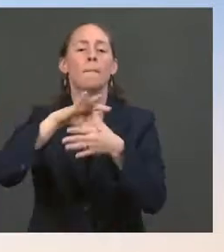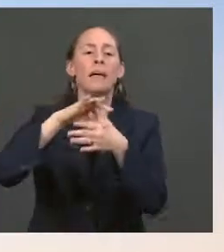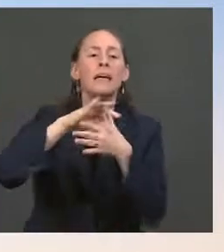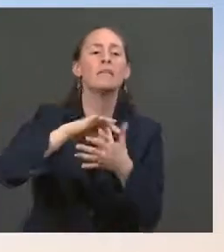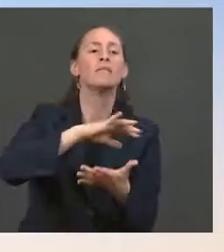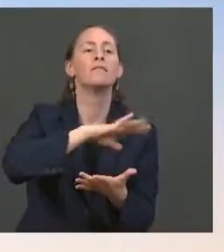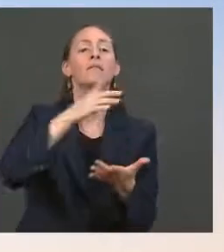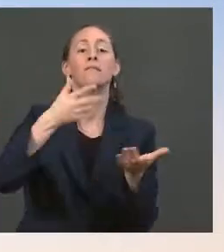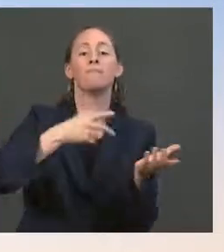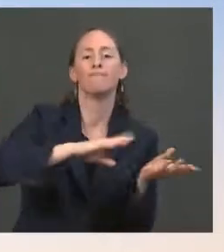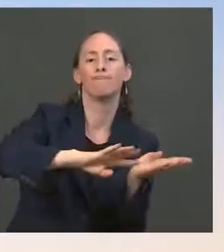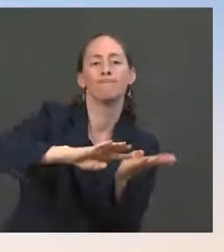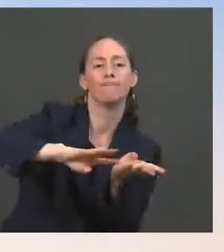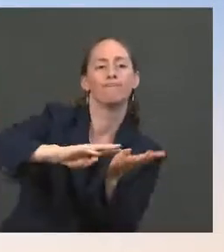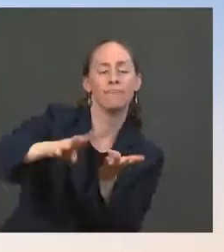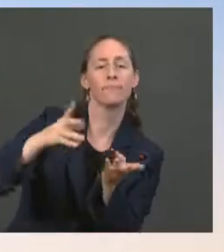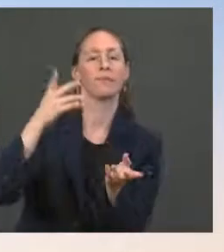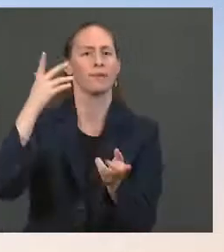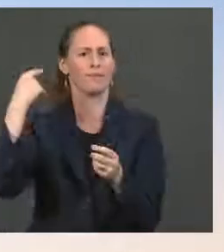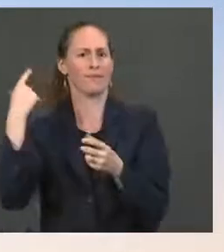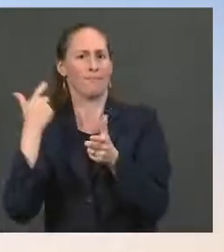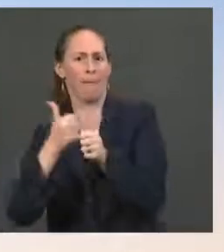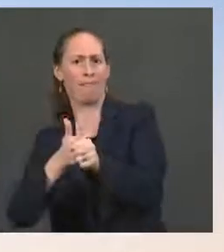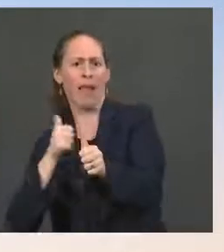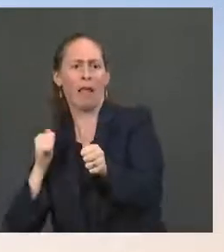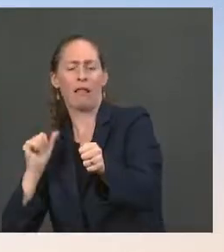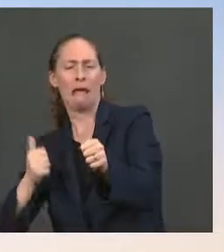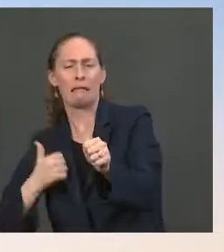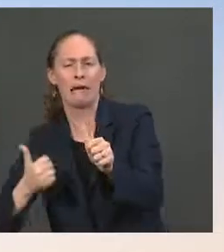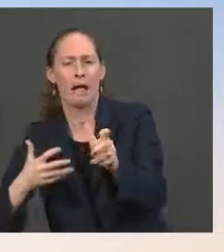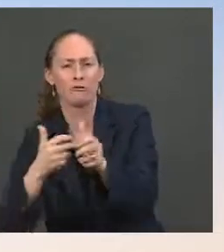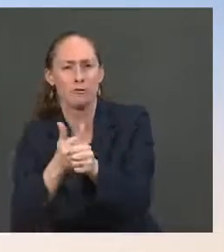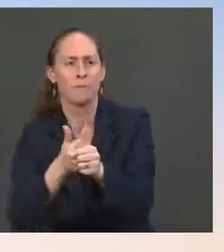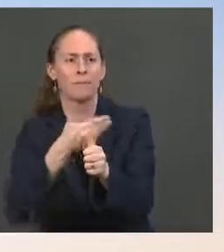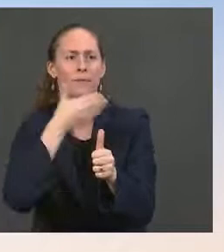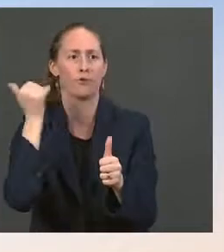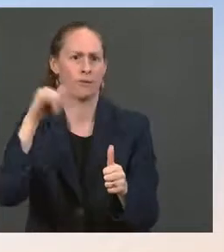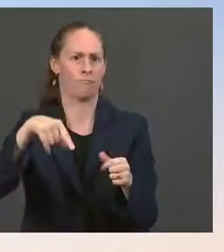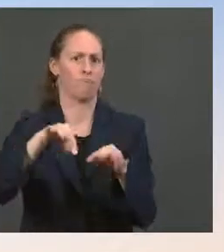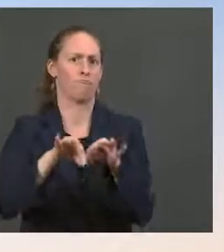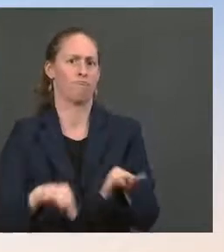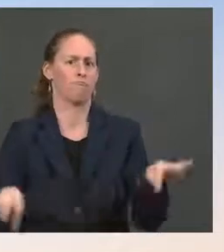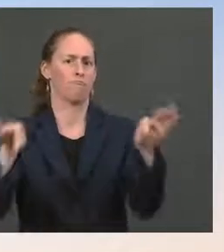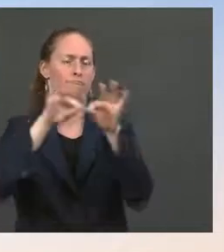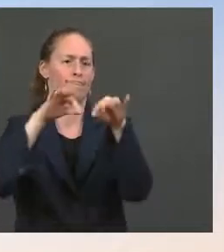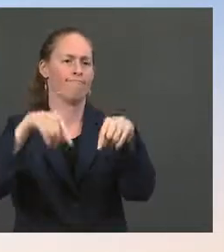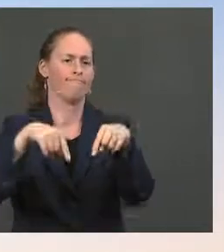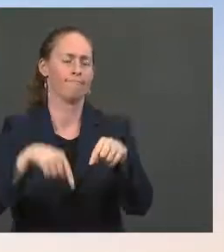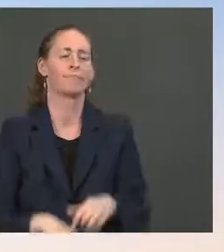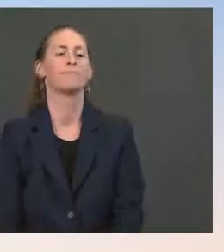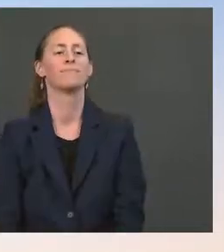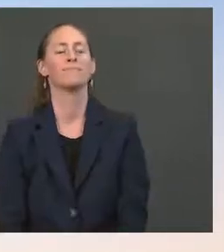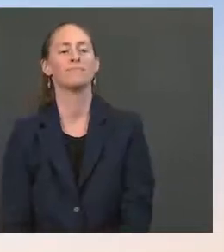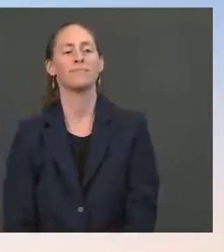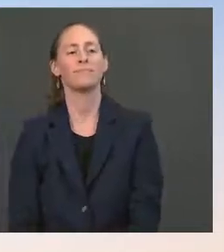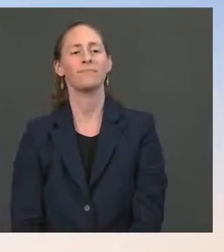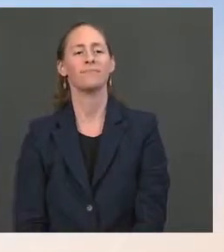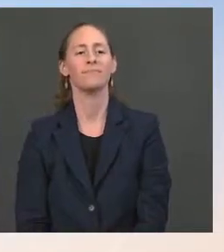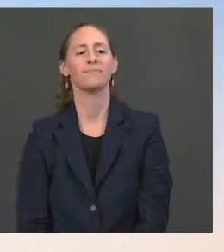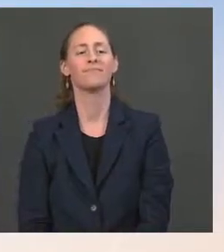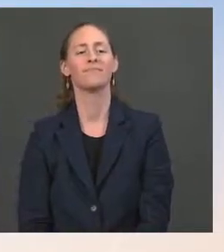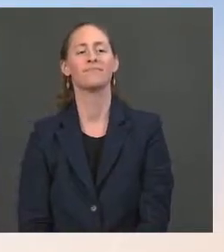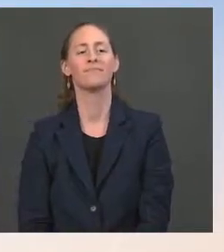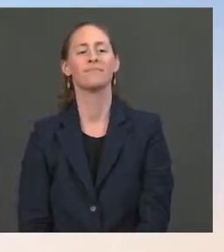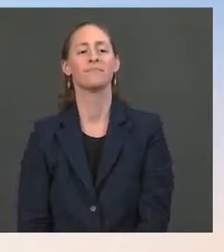more broadly. This is a meaningful step forward, and today's announcement adds a new commitment to the $500 million previously announced